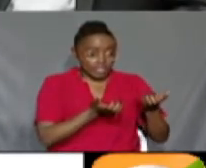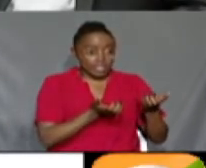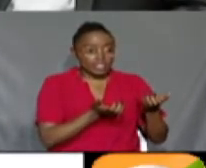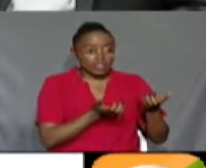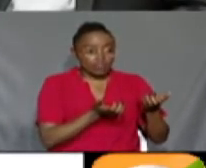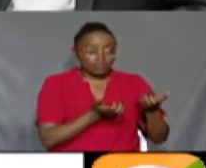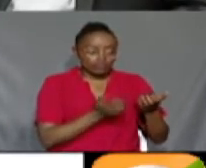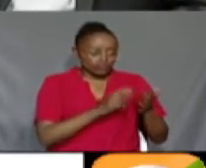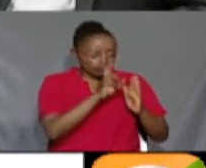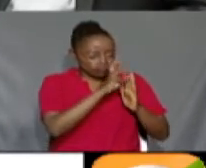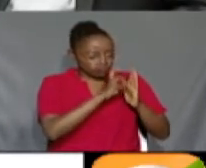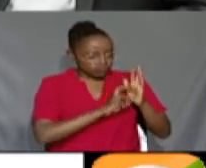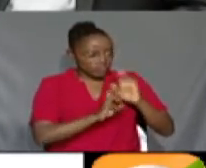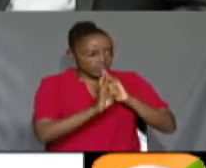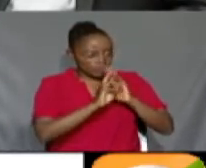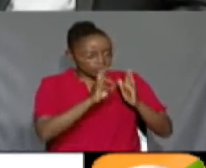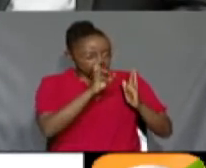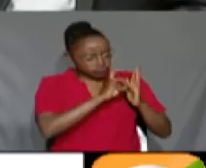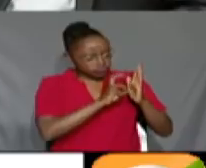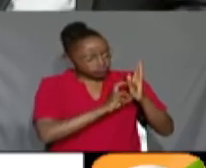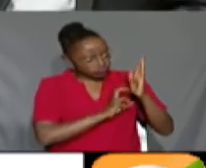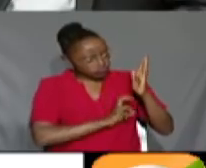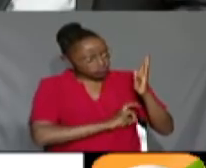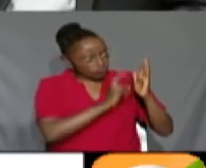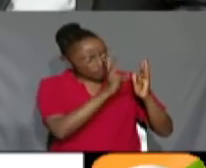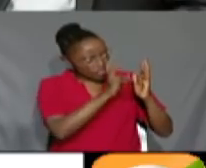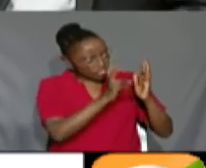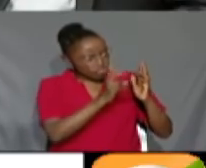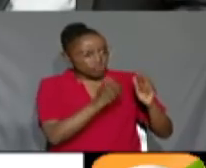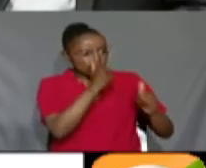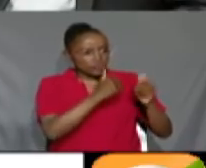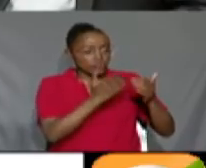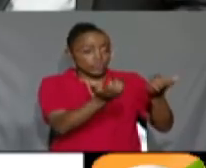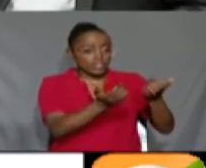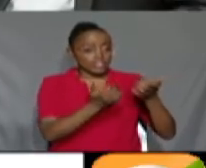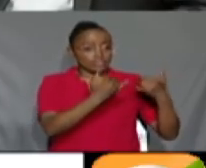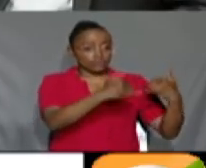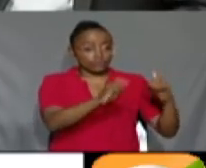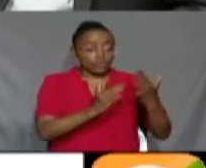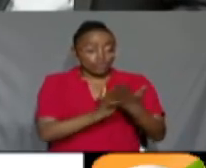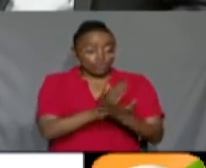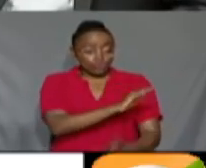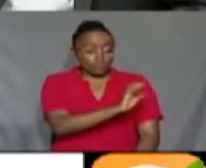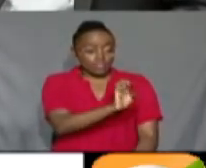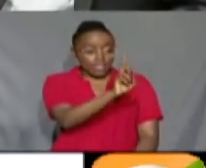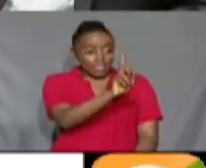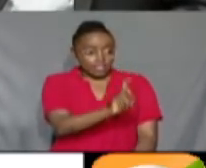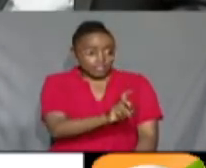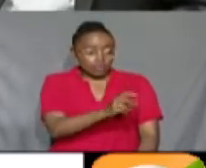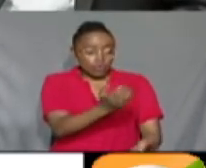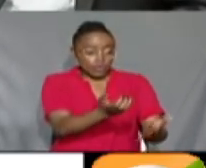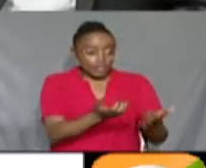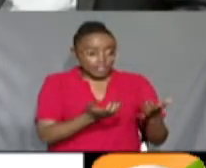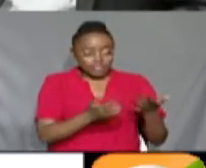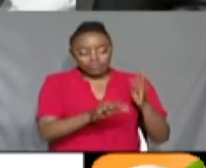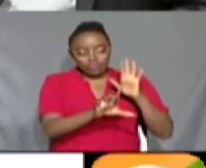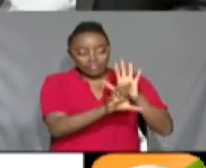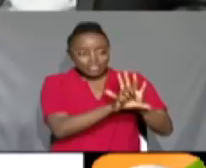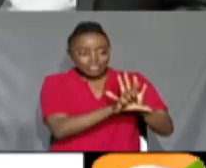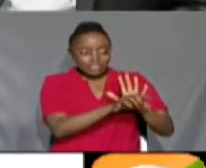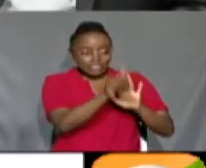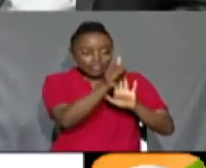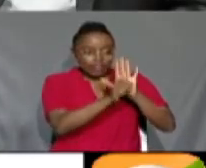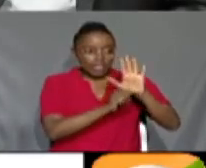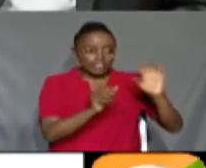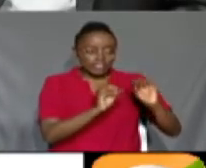to go through the report, look at issues that needs to be implemented by the executive without the need for any legislative agenda,